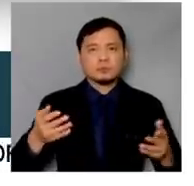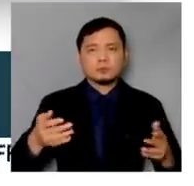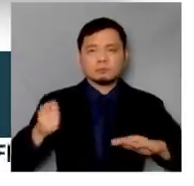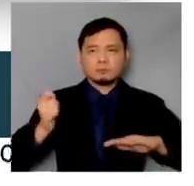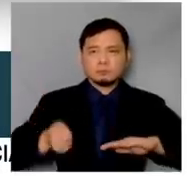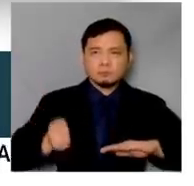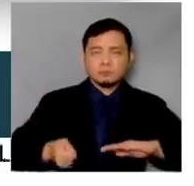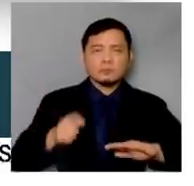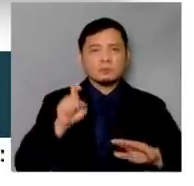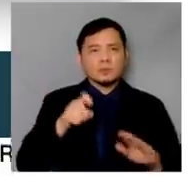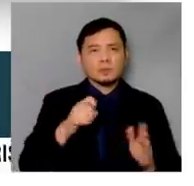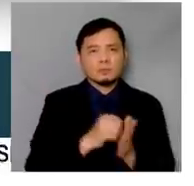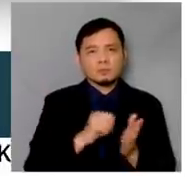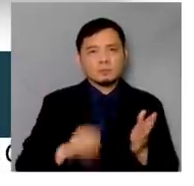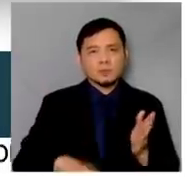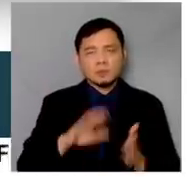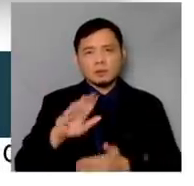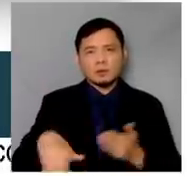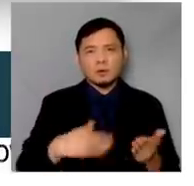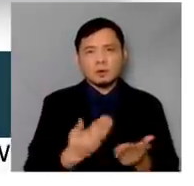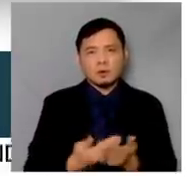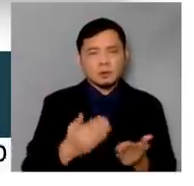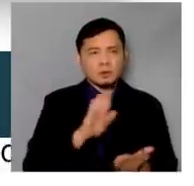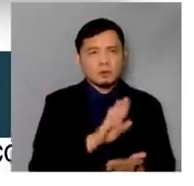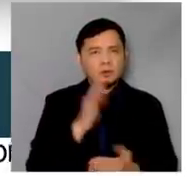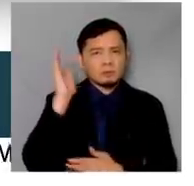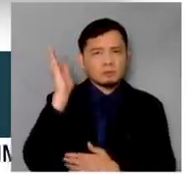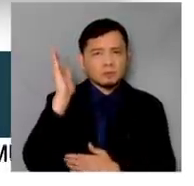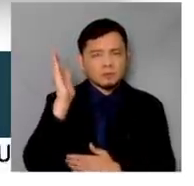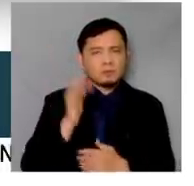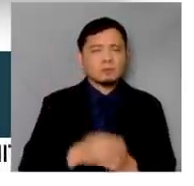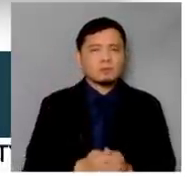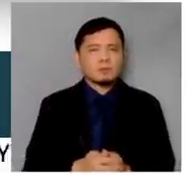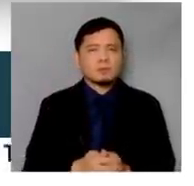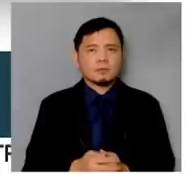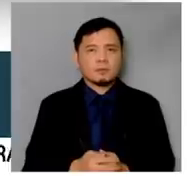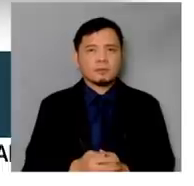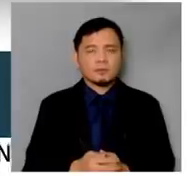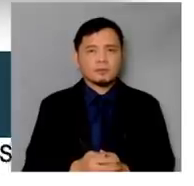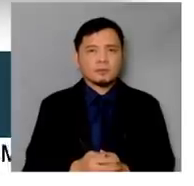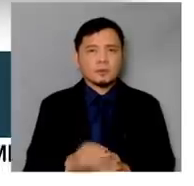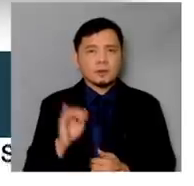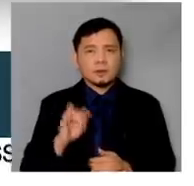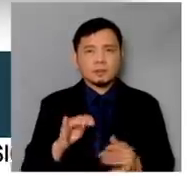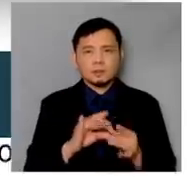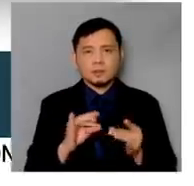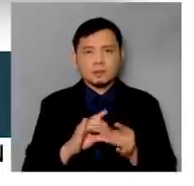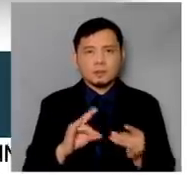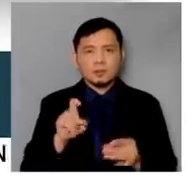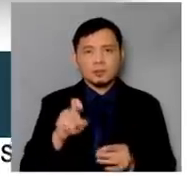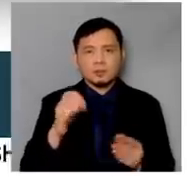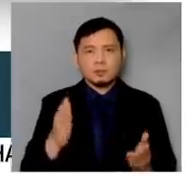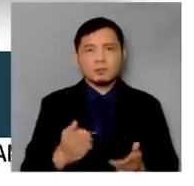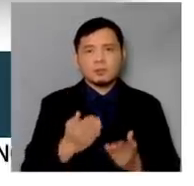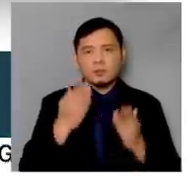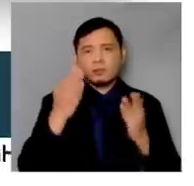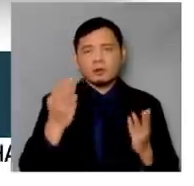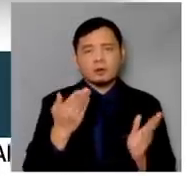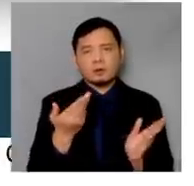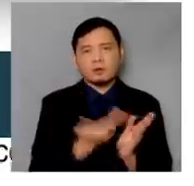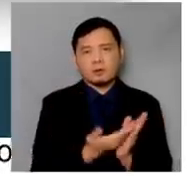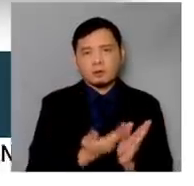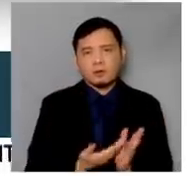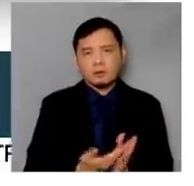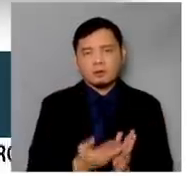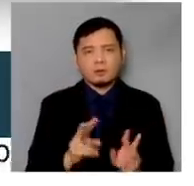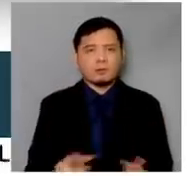alleged drug links into full consideration. It maintains the statements should be given corresponding evidentiary value